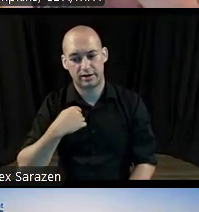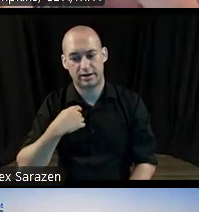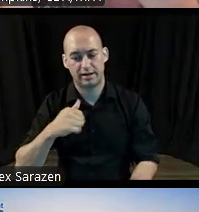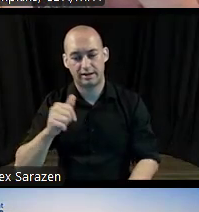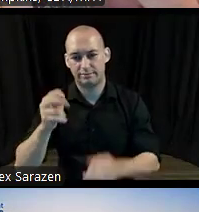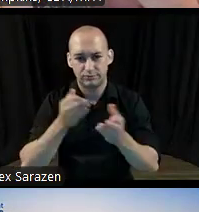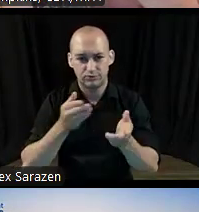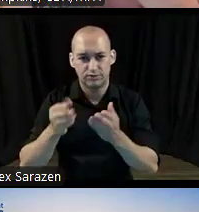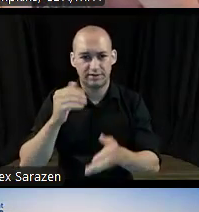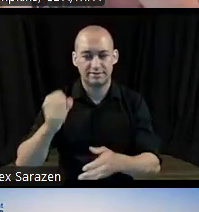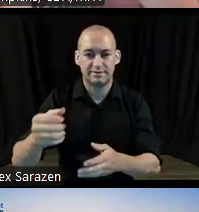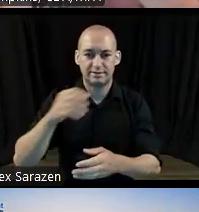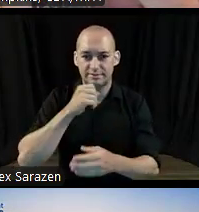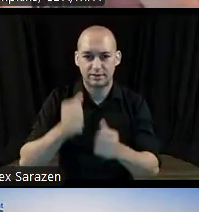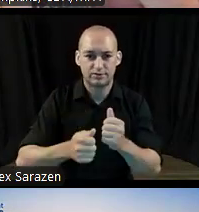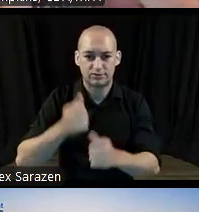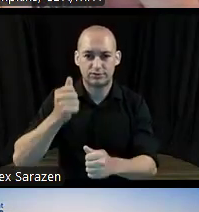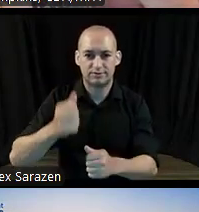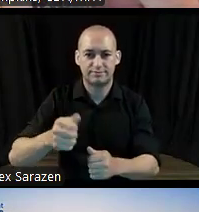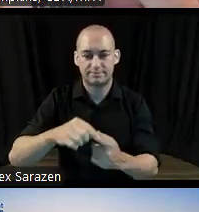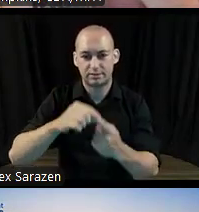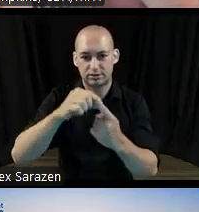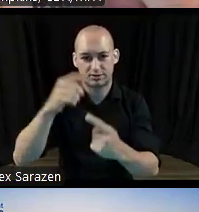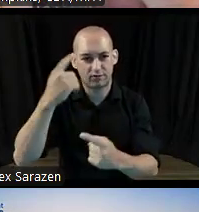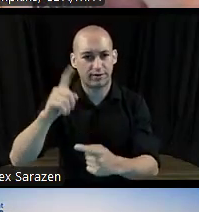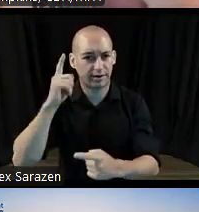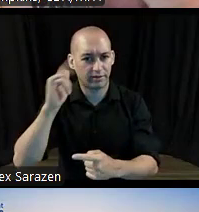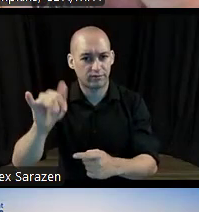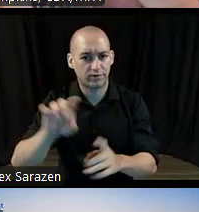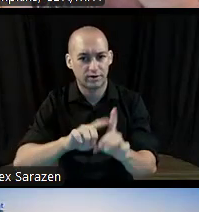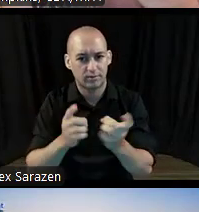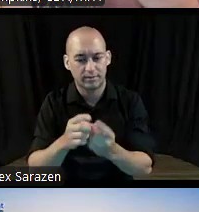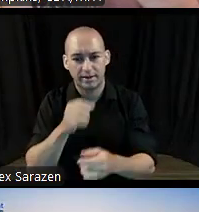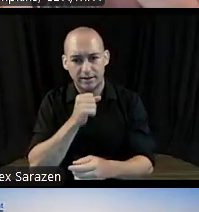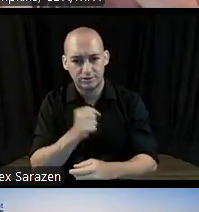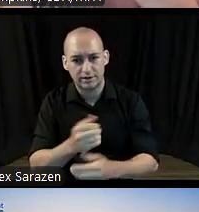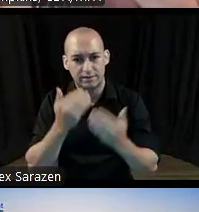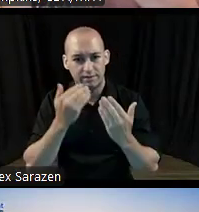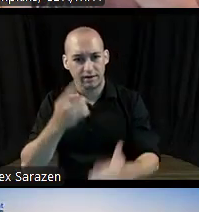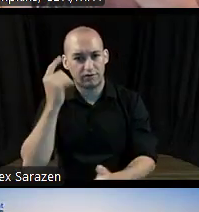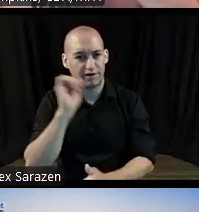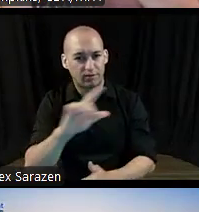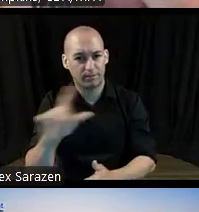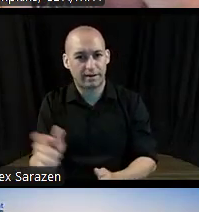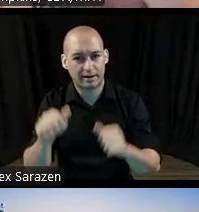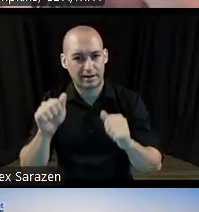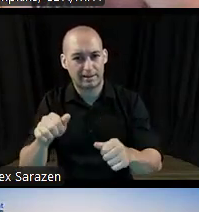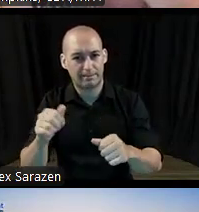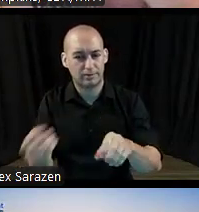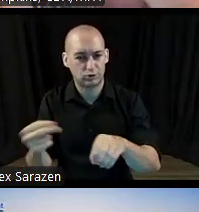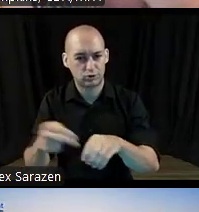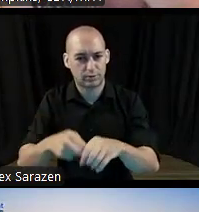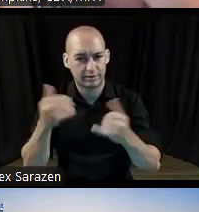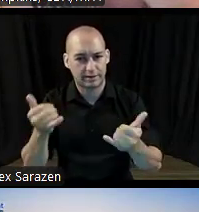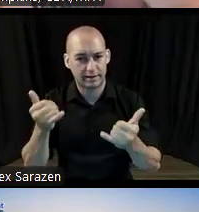Justice Specialist for the California Department of Aging. And I want to thank everyone who is able to join today. Before we dive into our agenda